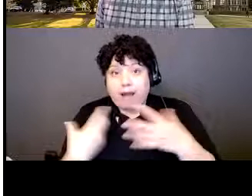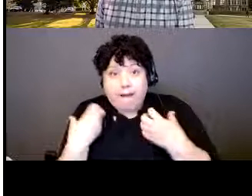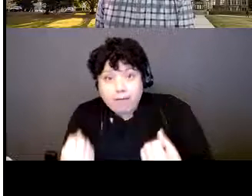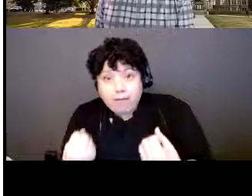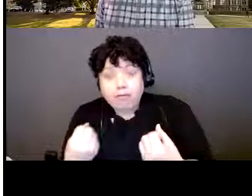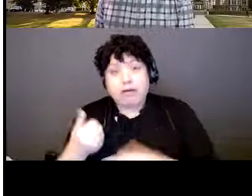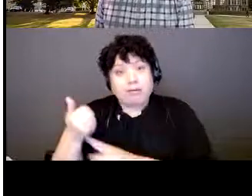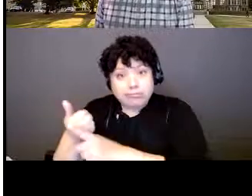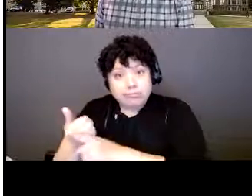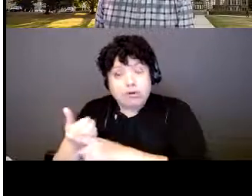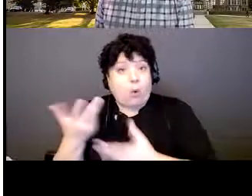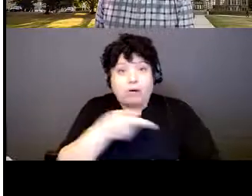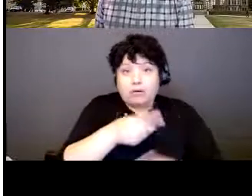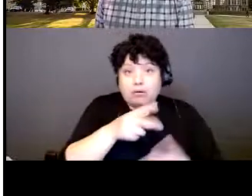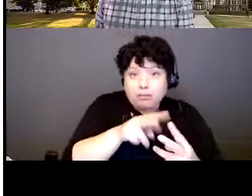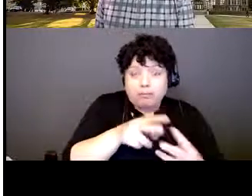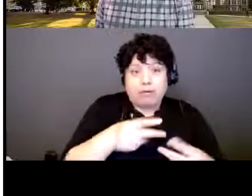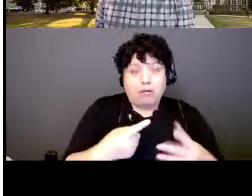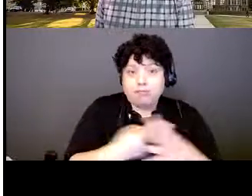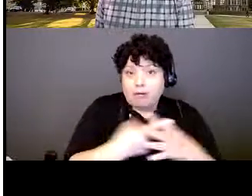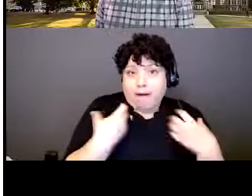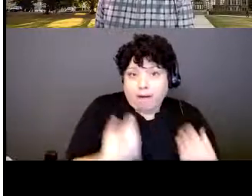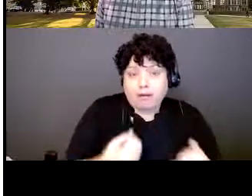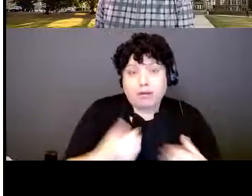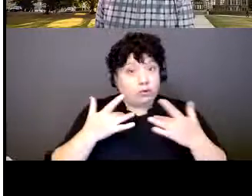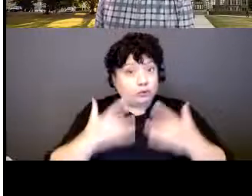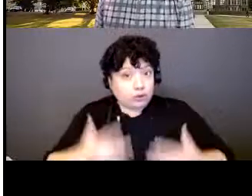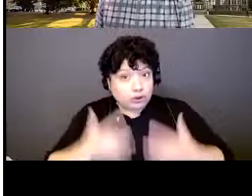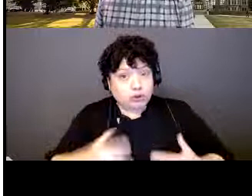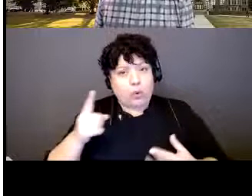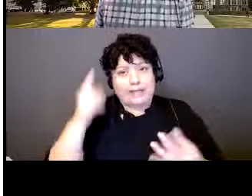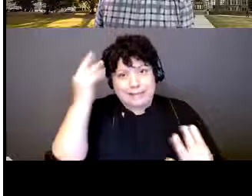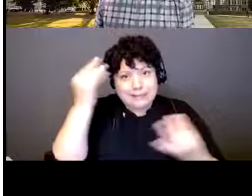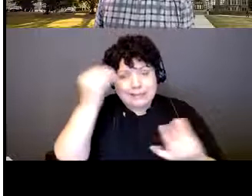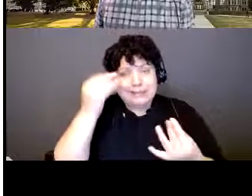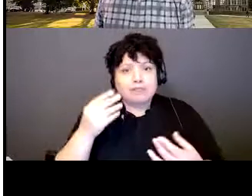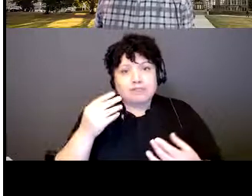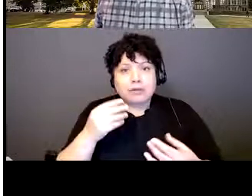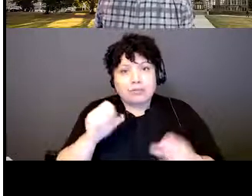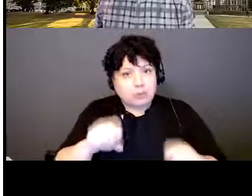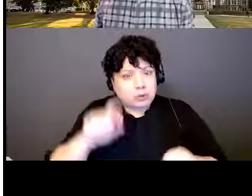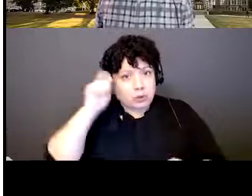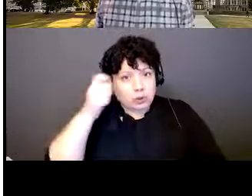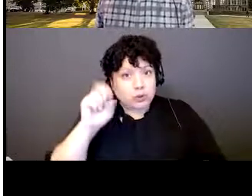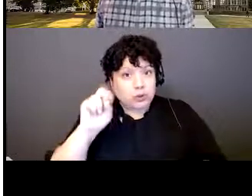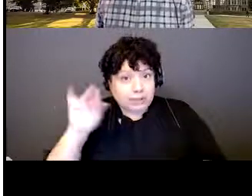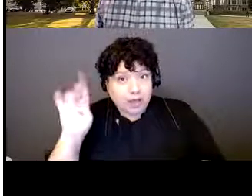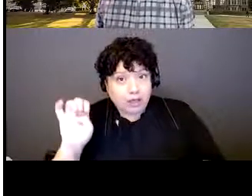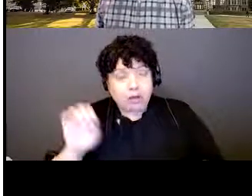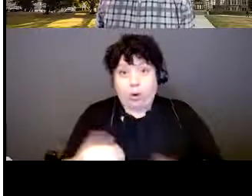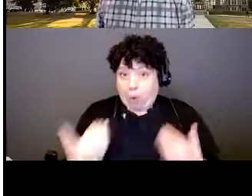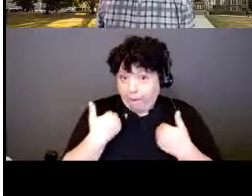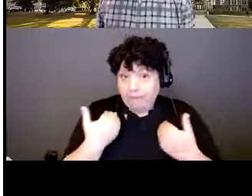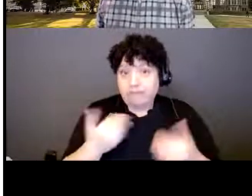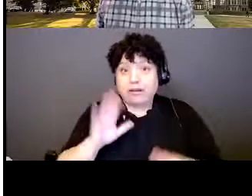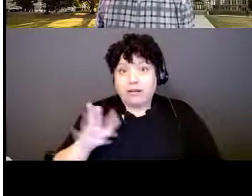individuals, depression, suicidal ideation, and access to firearms. And again, same recommendations about the need for